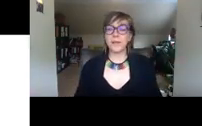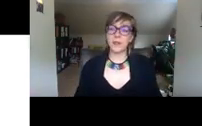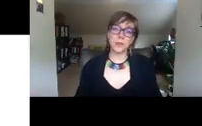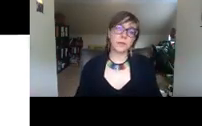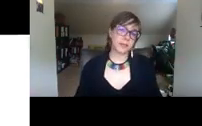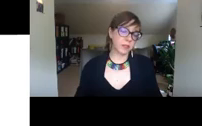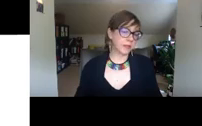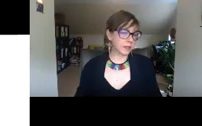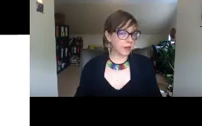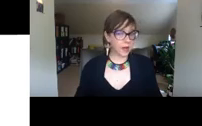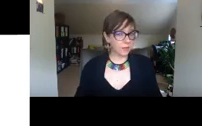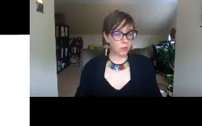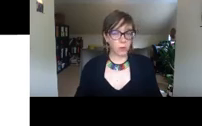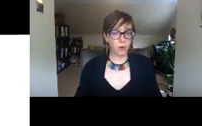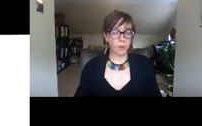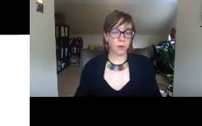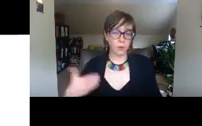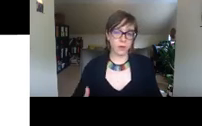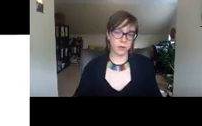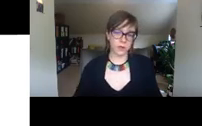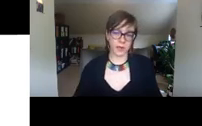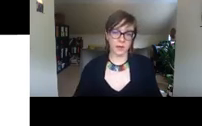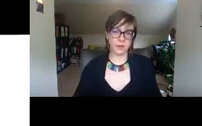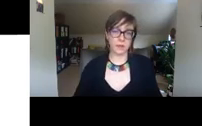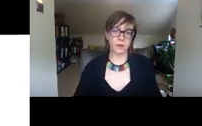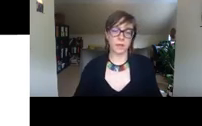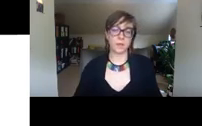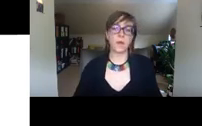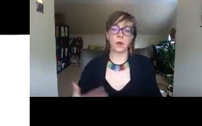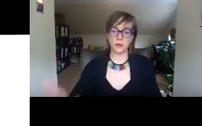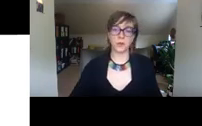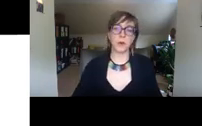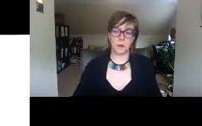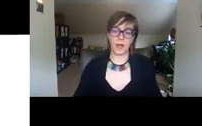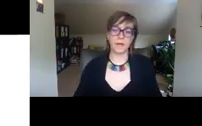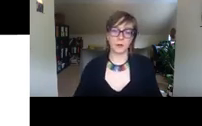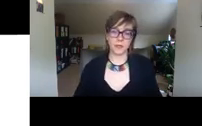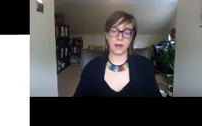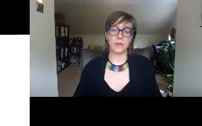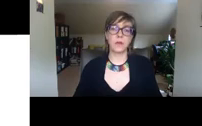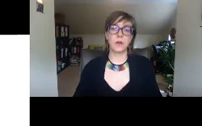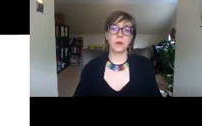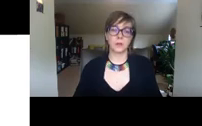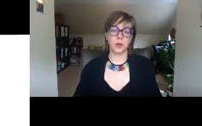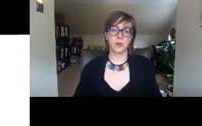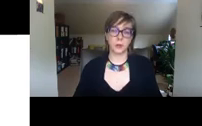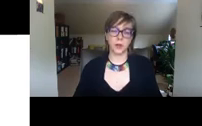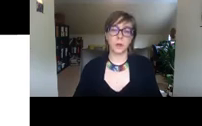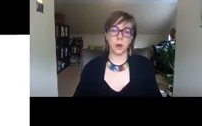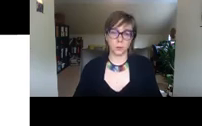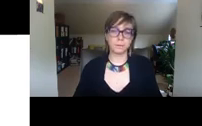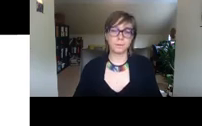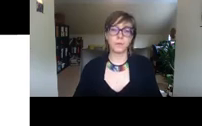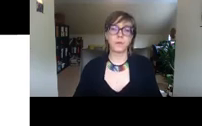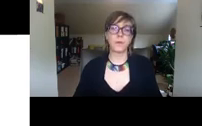And then other facilities that did not have a remote component with their staff also had their staff start interpreting